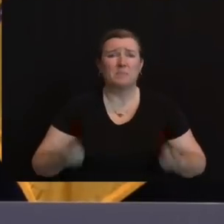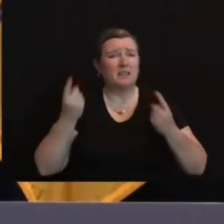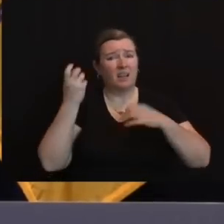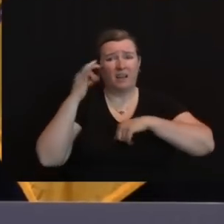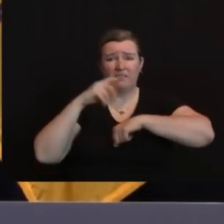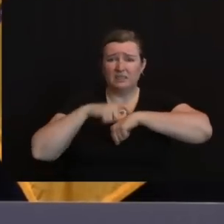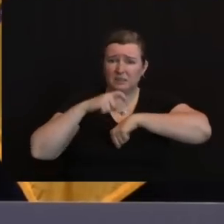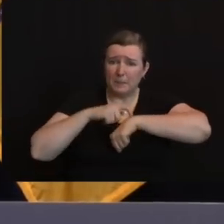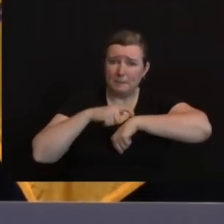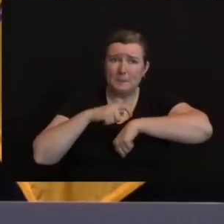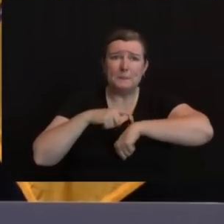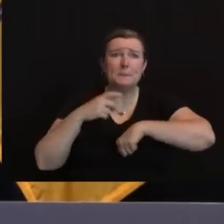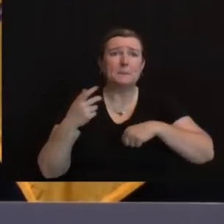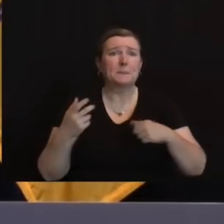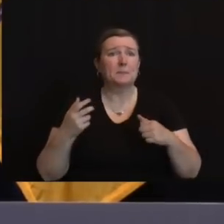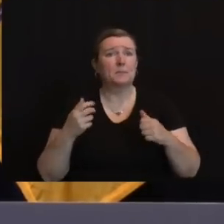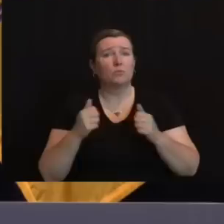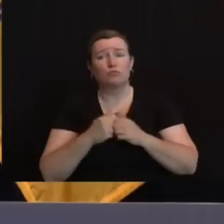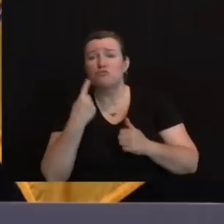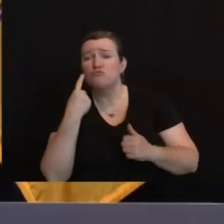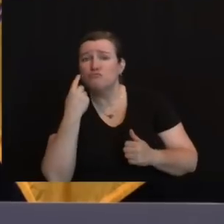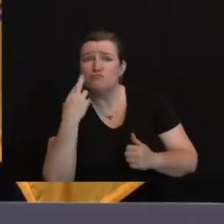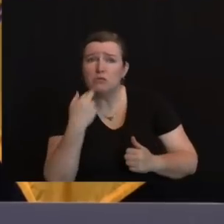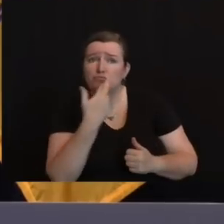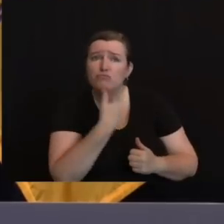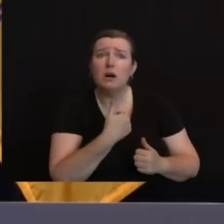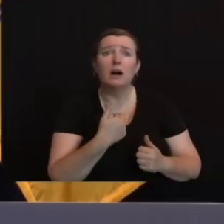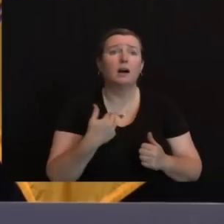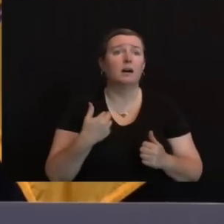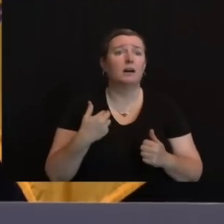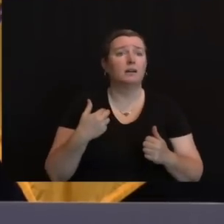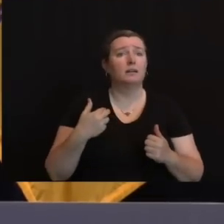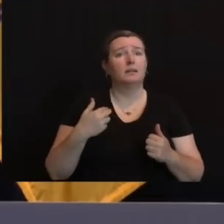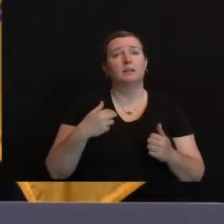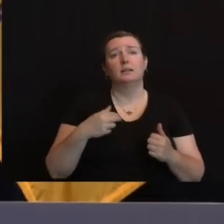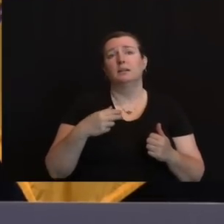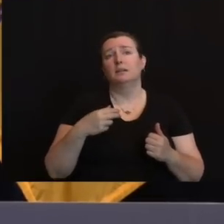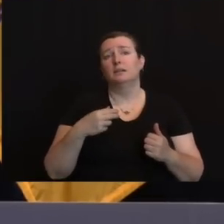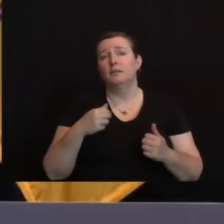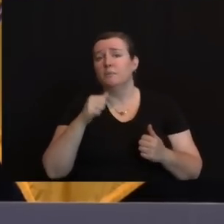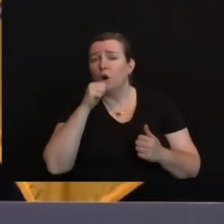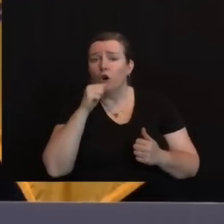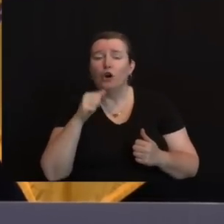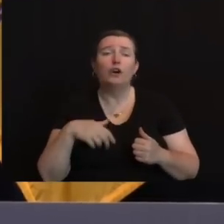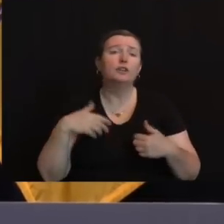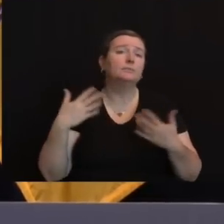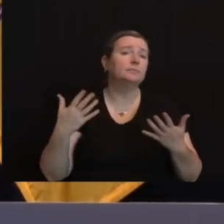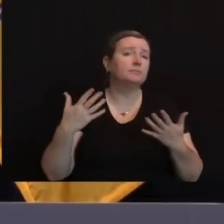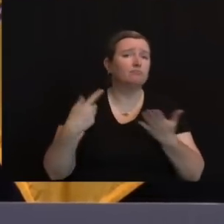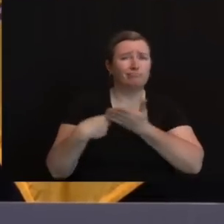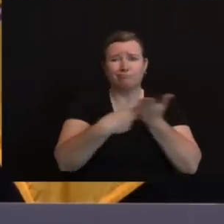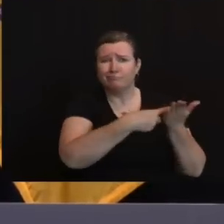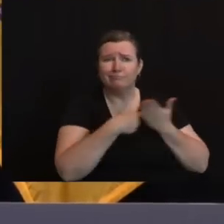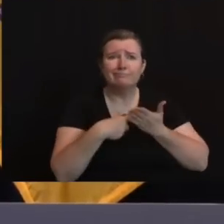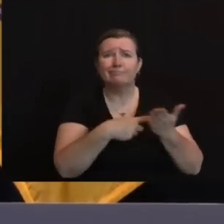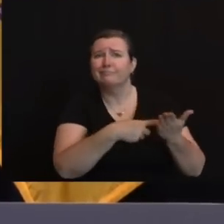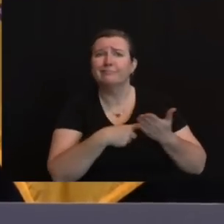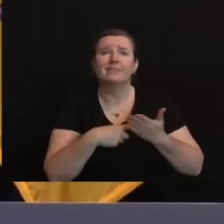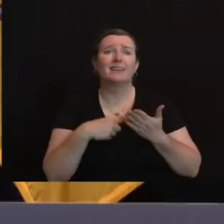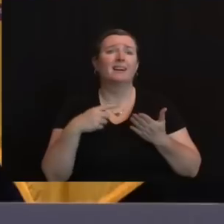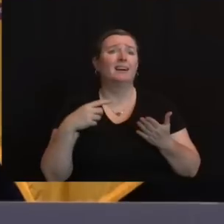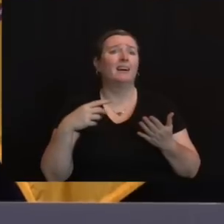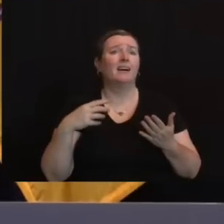about restaurants and hospitality, restaurants and bars, and we've spent most of our time talking about the public